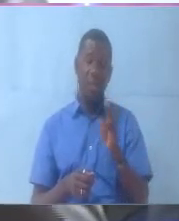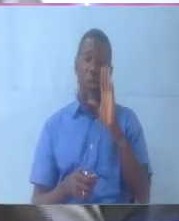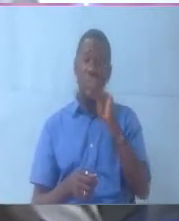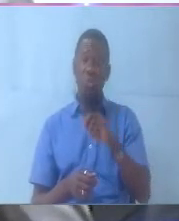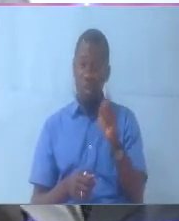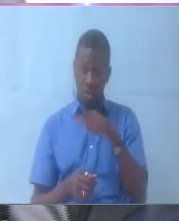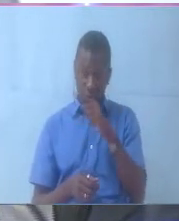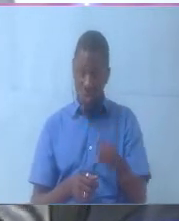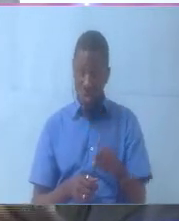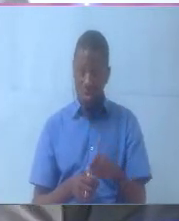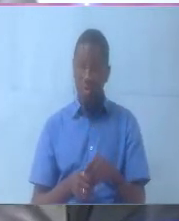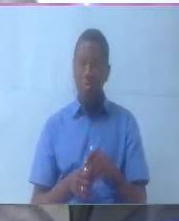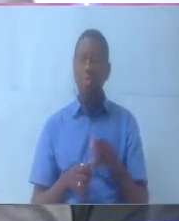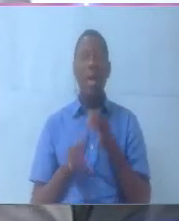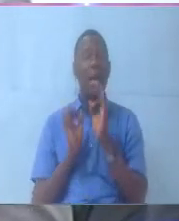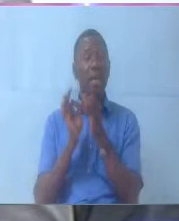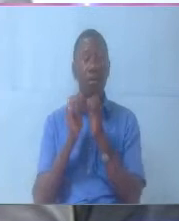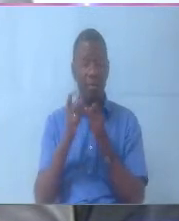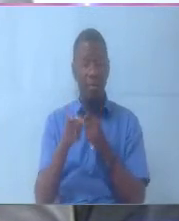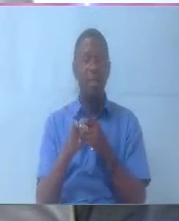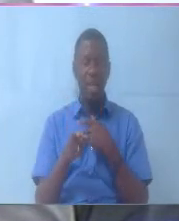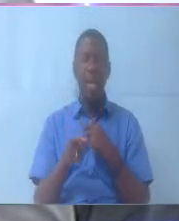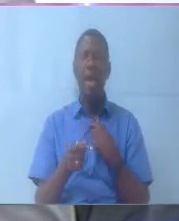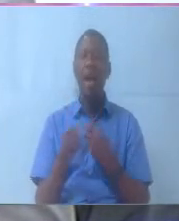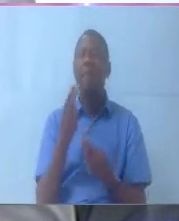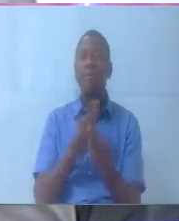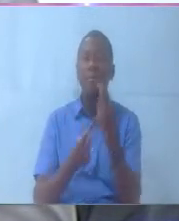told him that there are appeal processes,